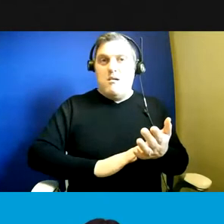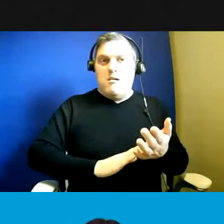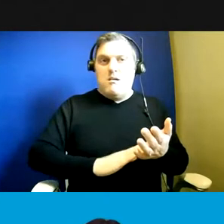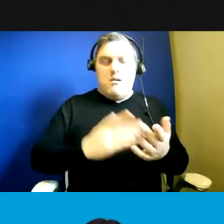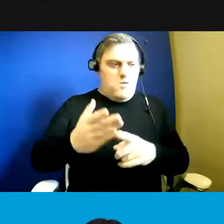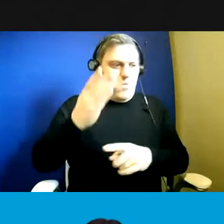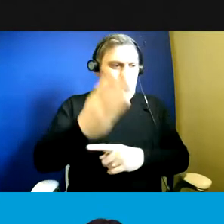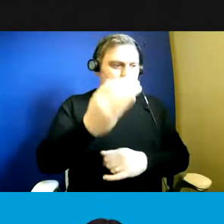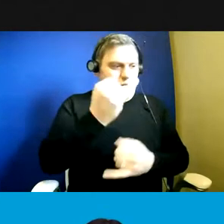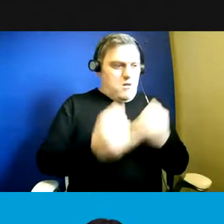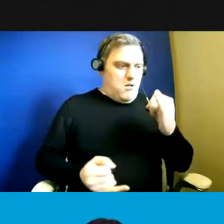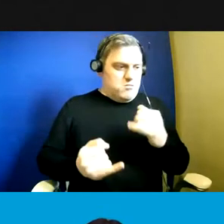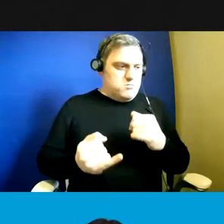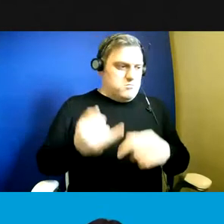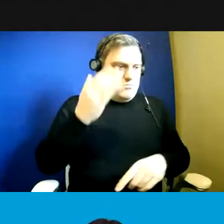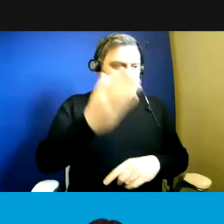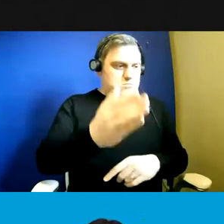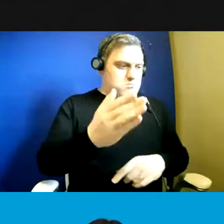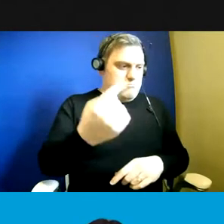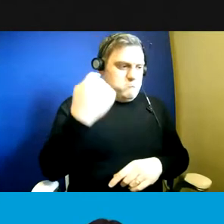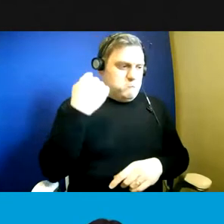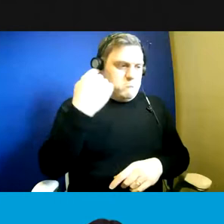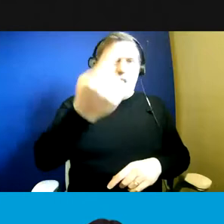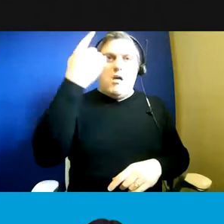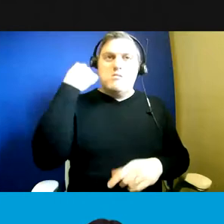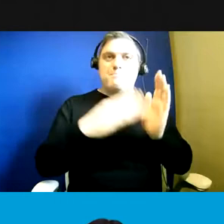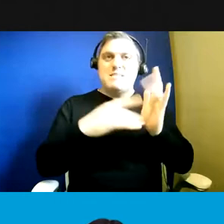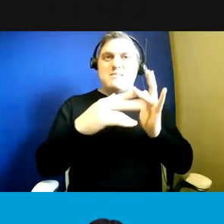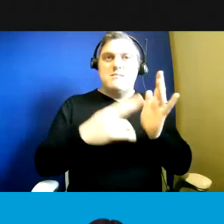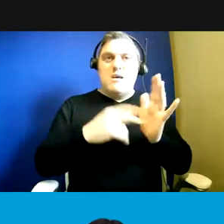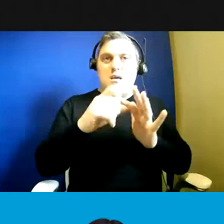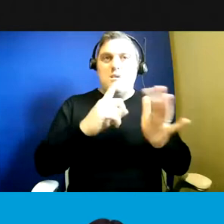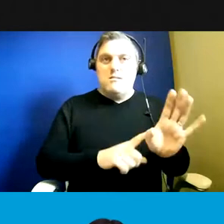last program last Monday.